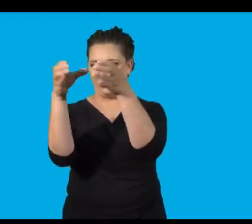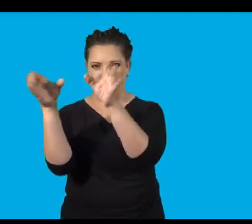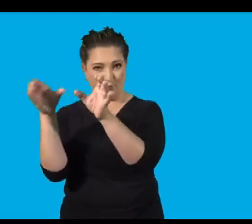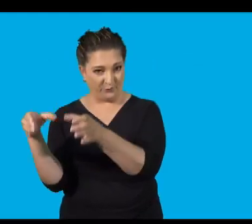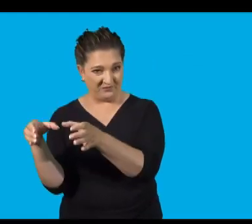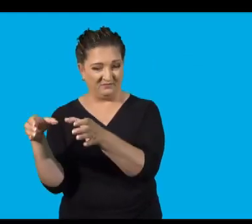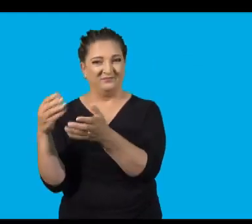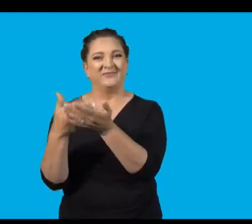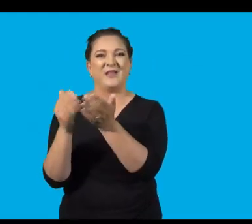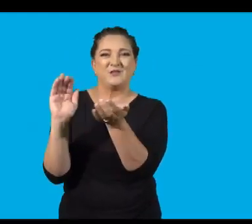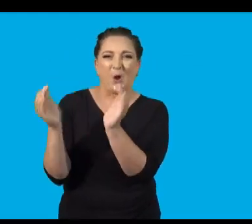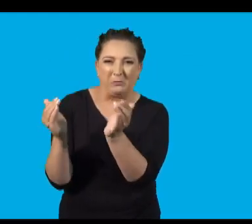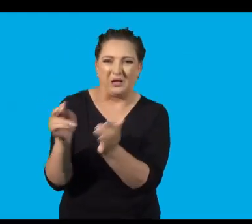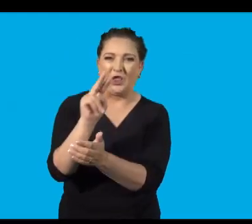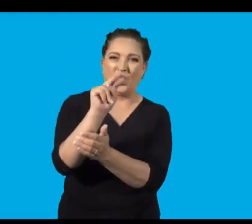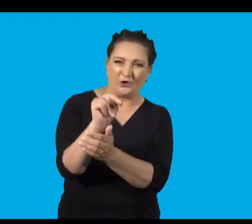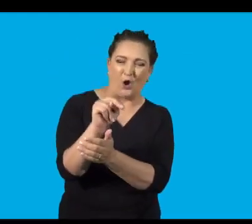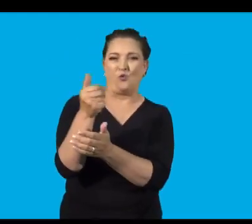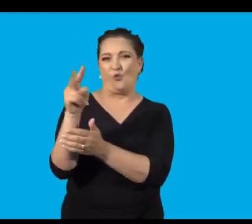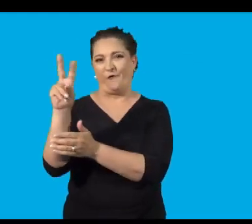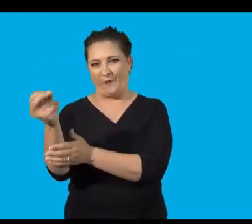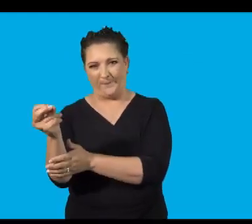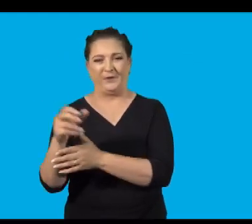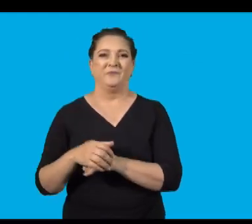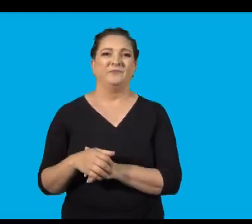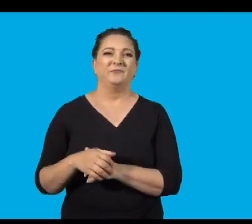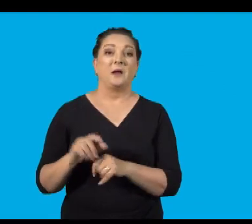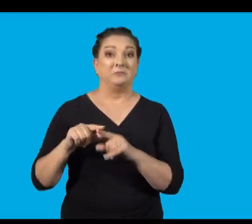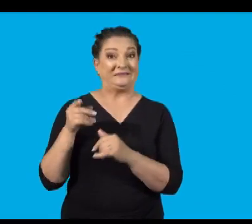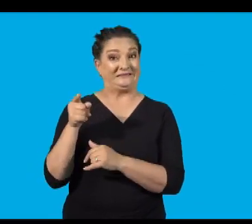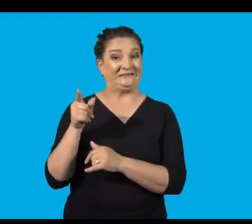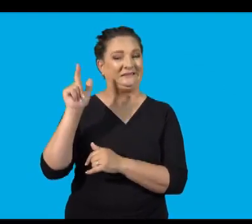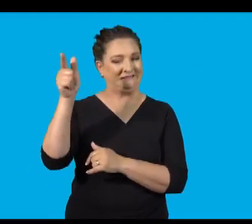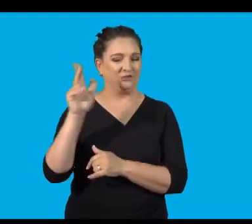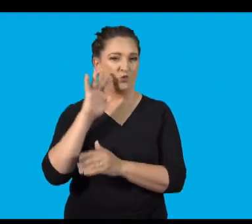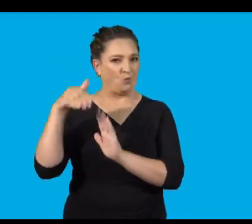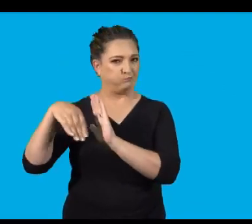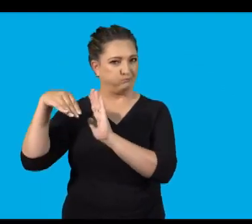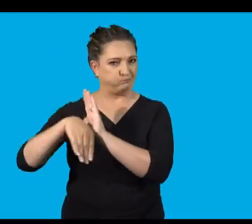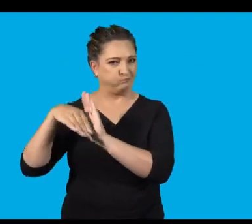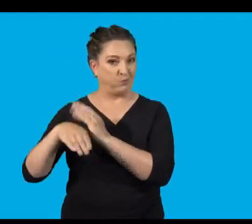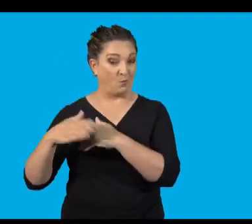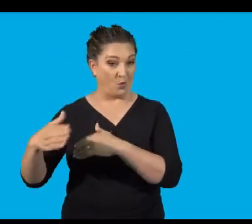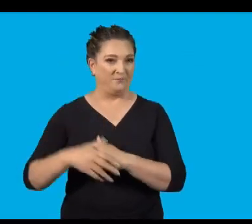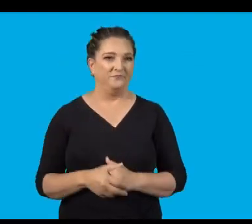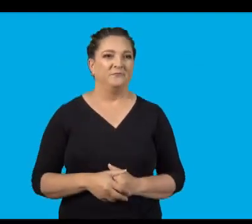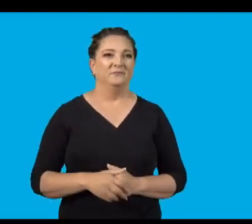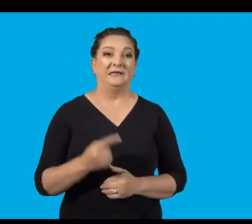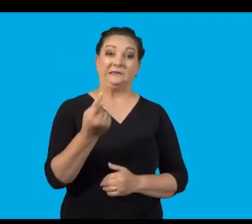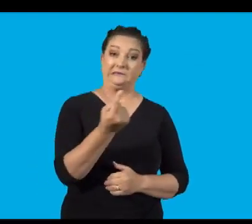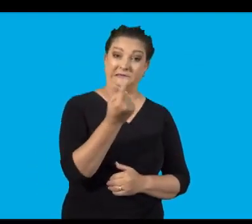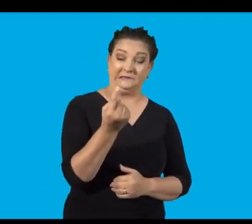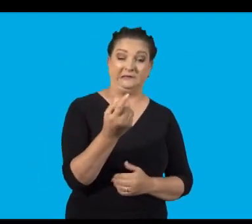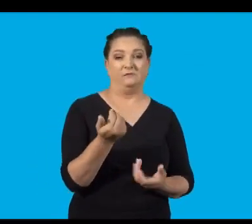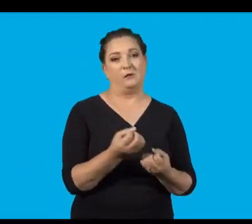to compare a noun or a verb, all right? And we're going to dig into that later as we progress. Singular